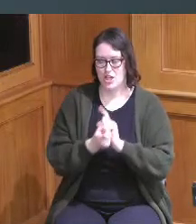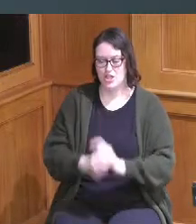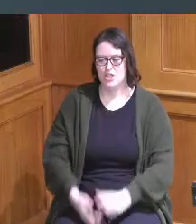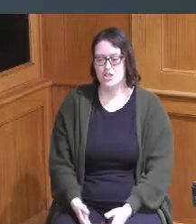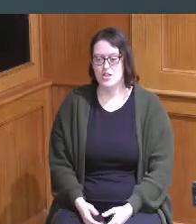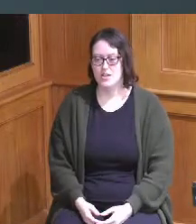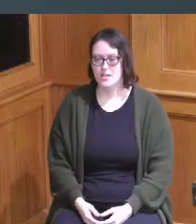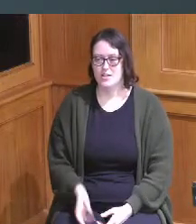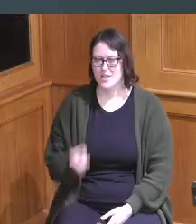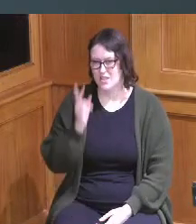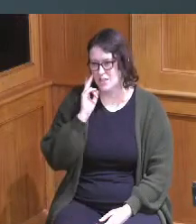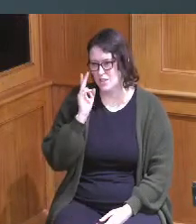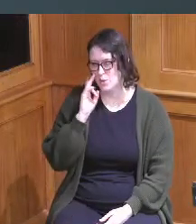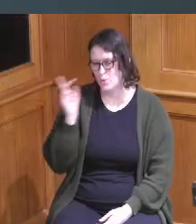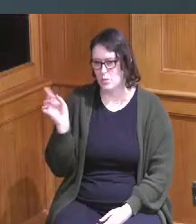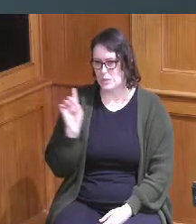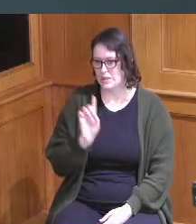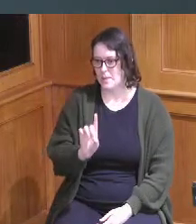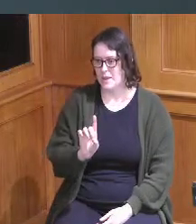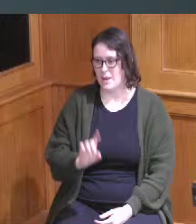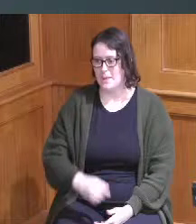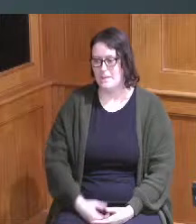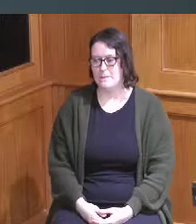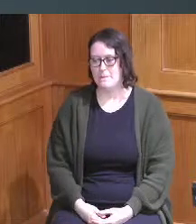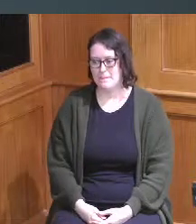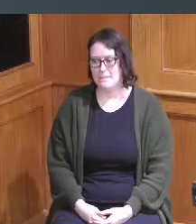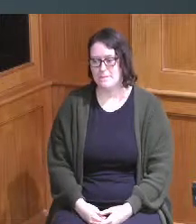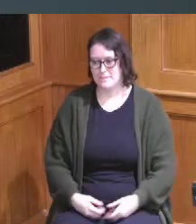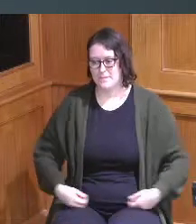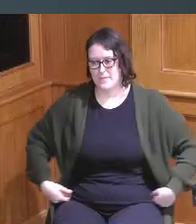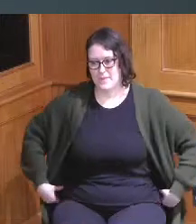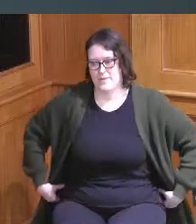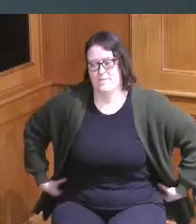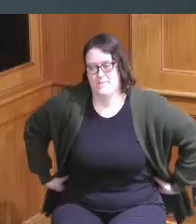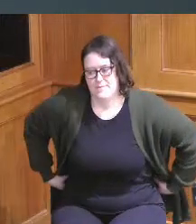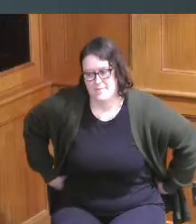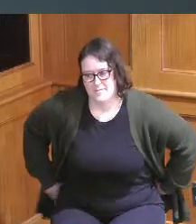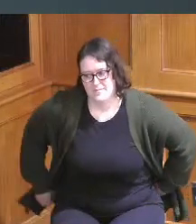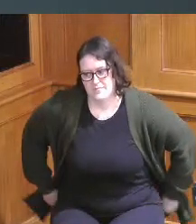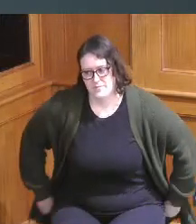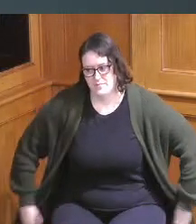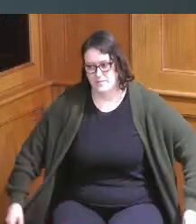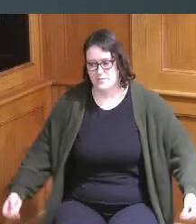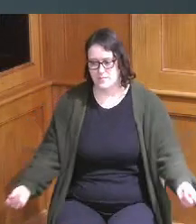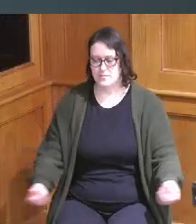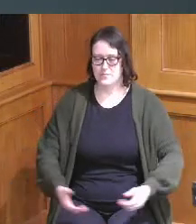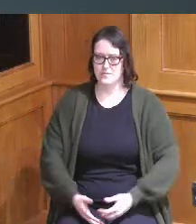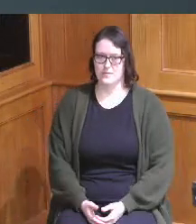let's see who's going to come up and make the presentation.